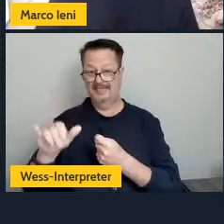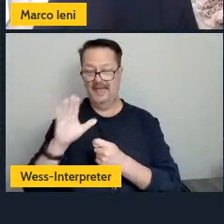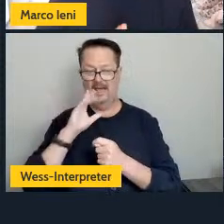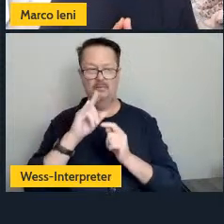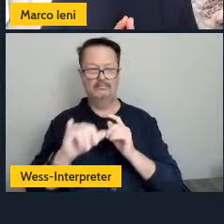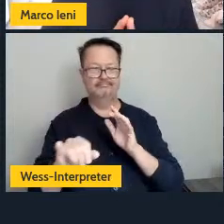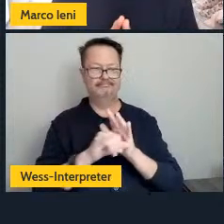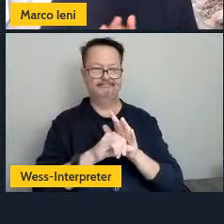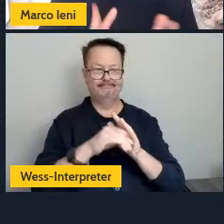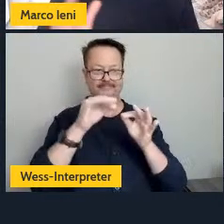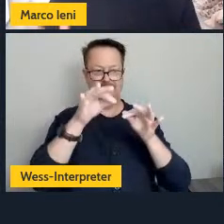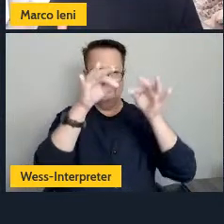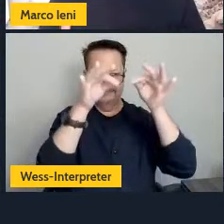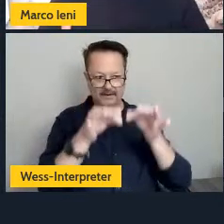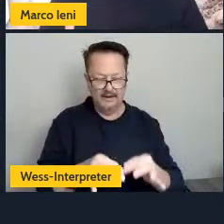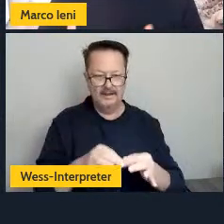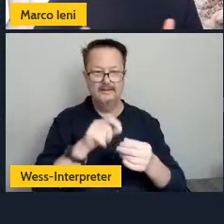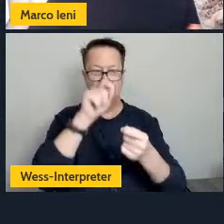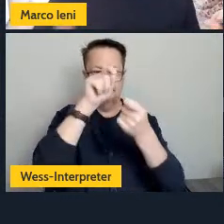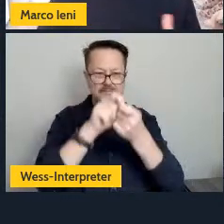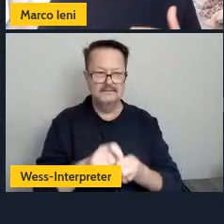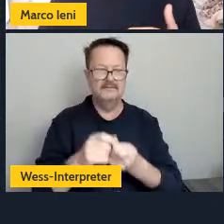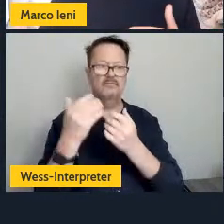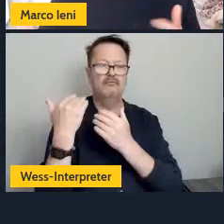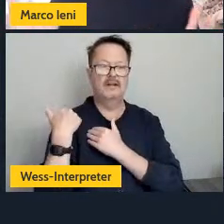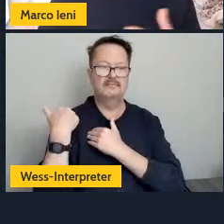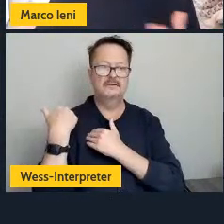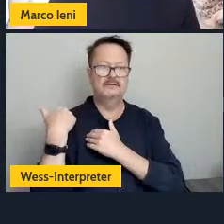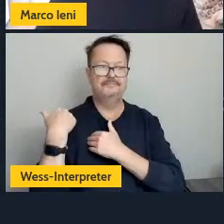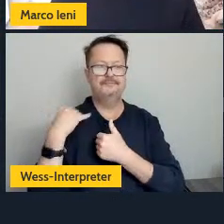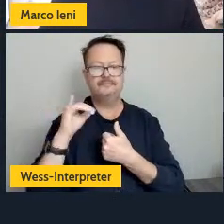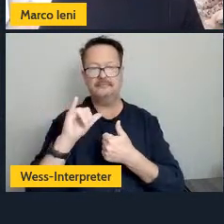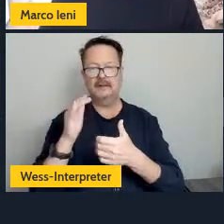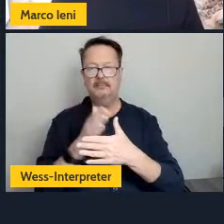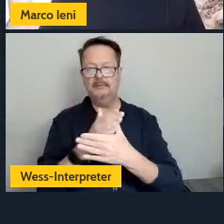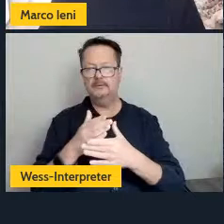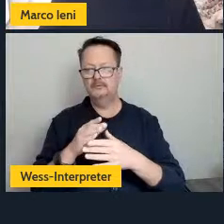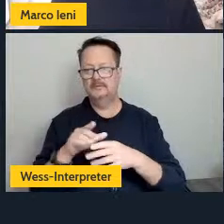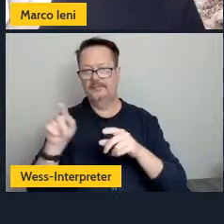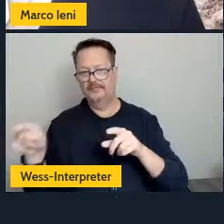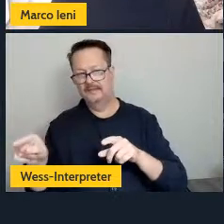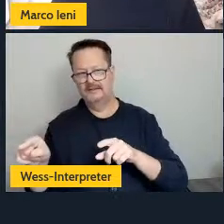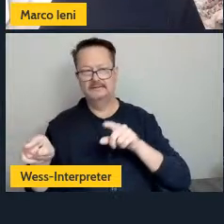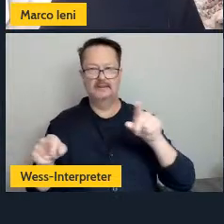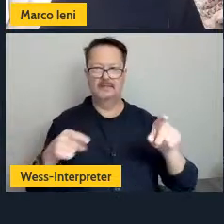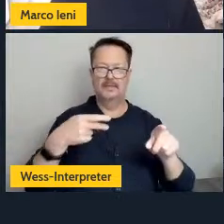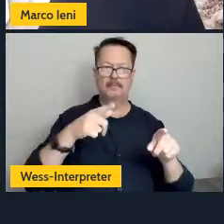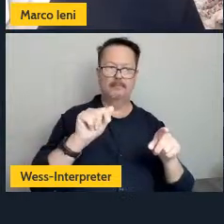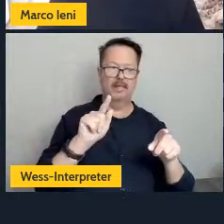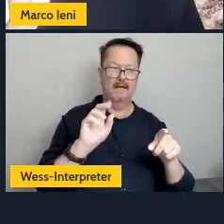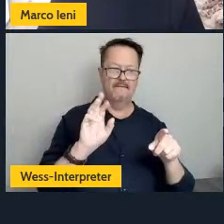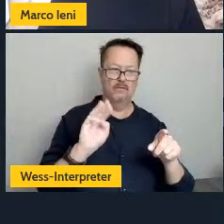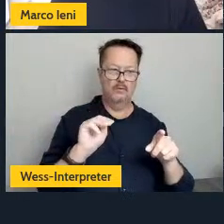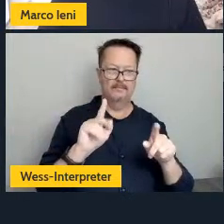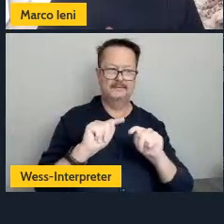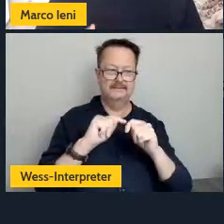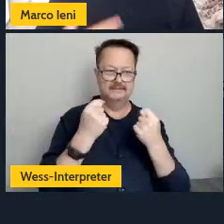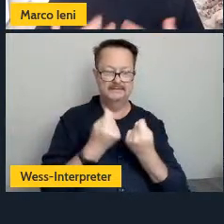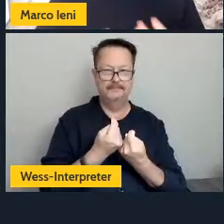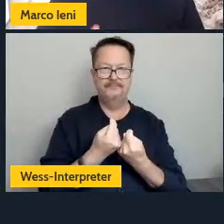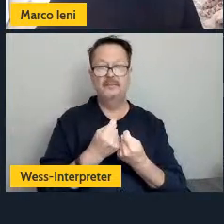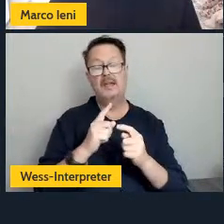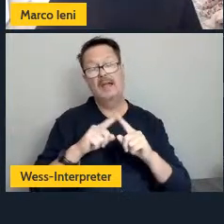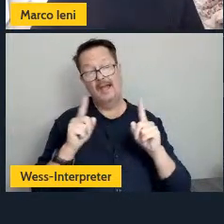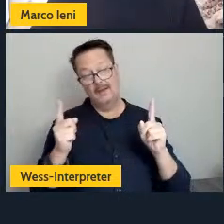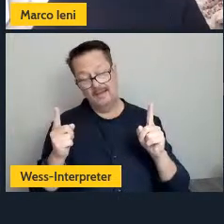clear separation of responsibilities between devs and the platform team. However, there are